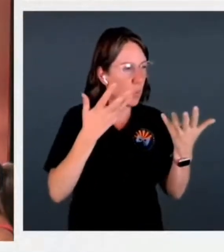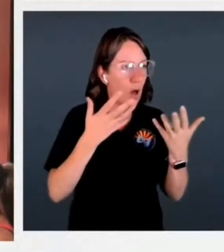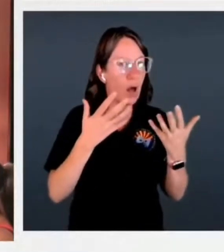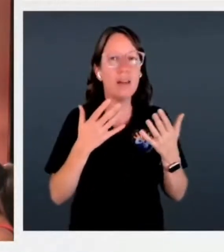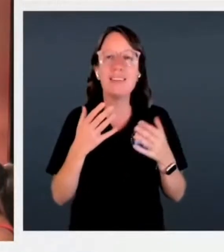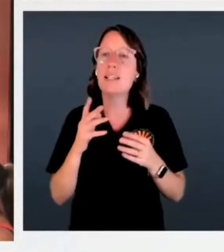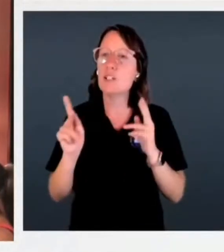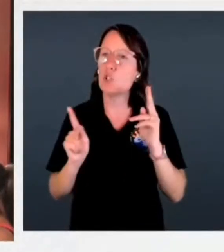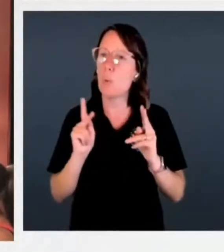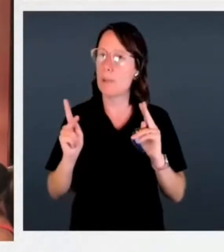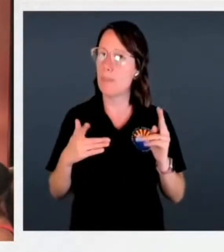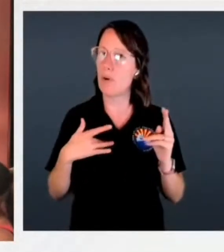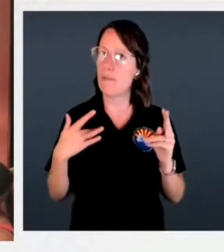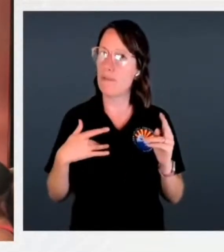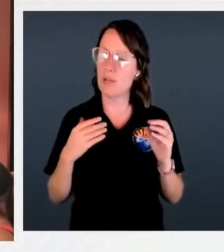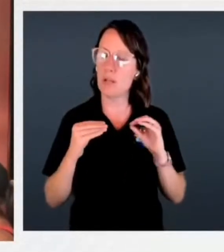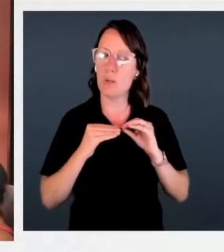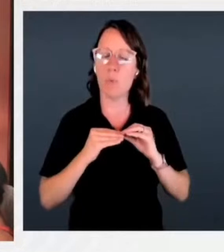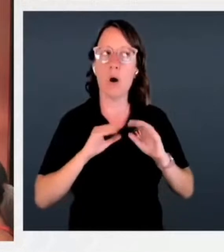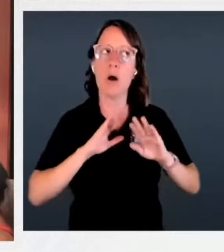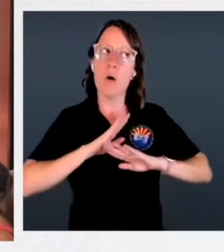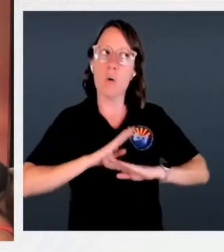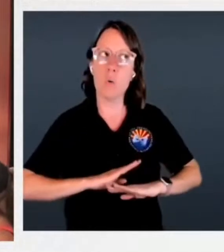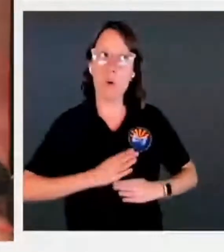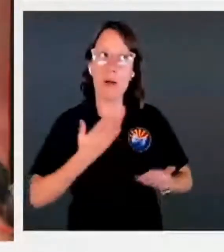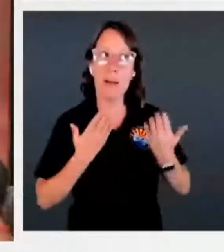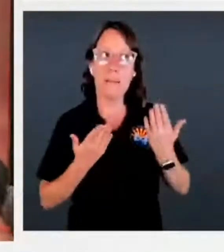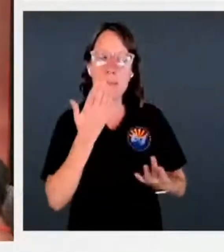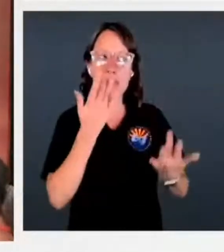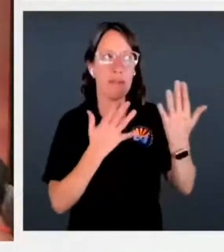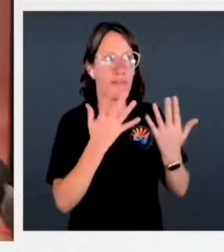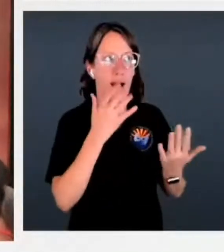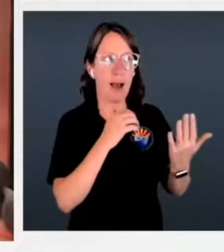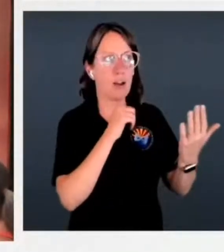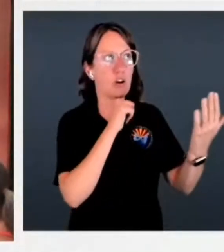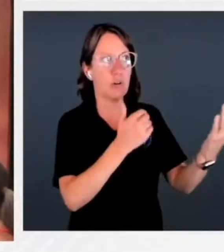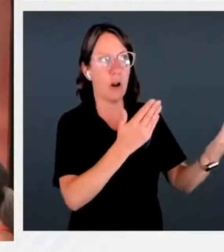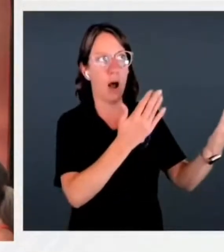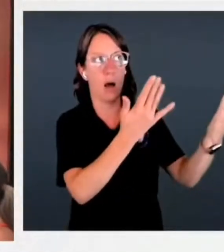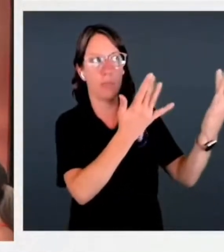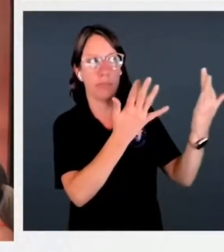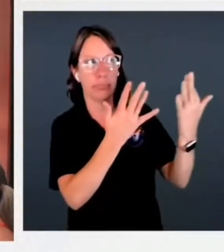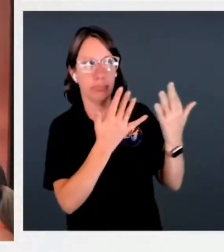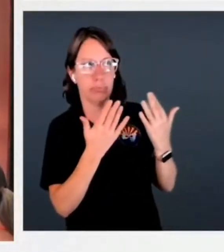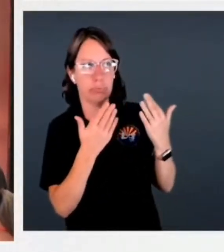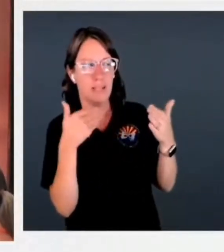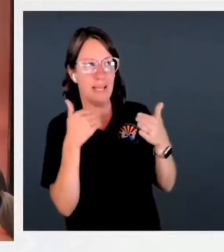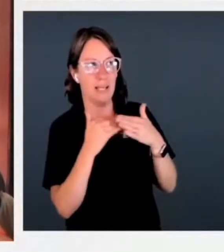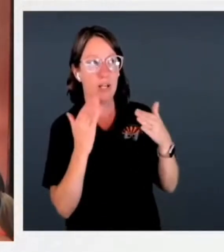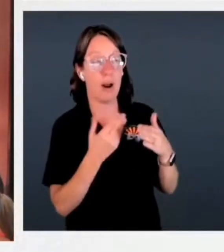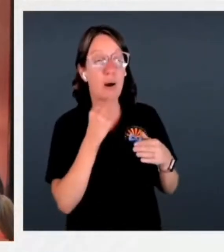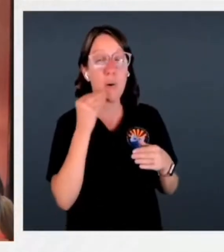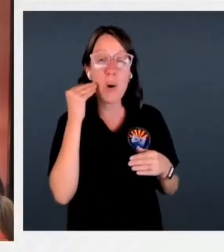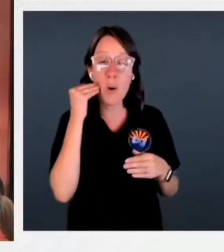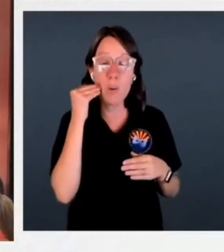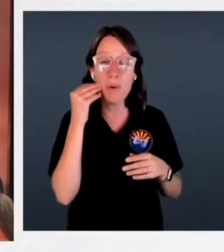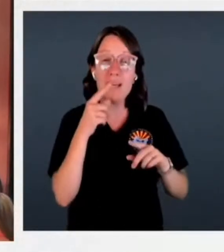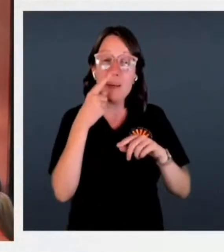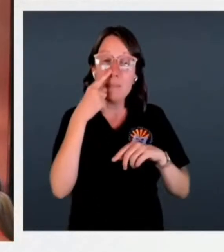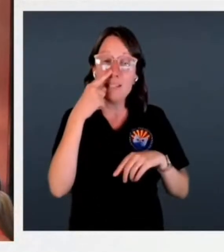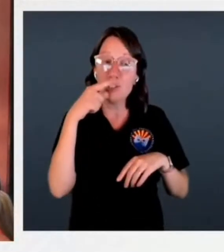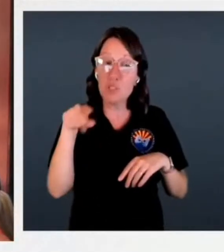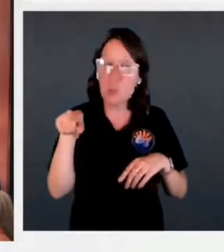reach their homes. My question is, can we get the same consideration as 2 other zones that went A, B, and